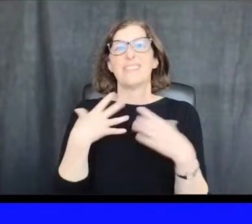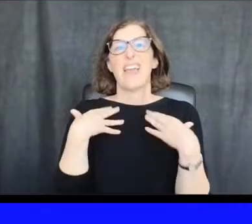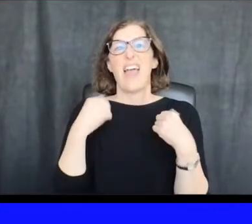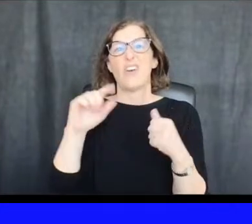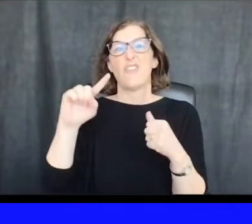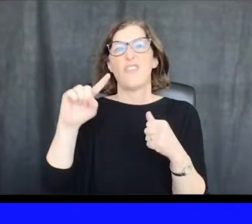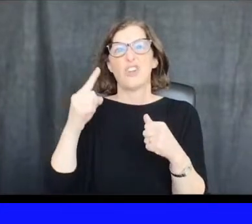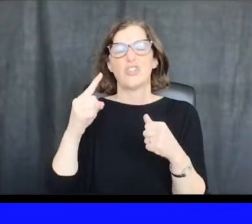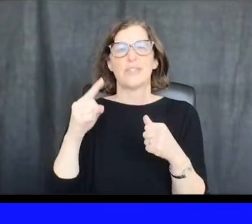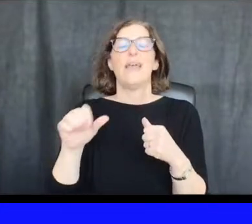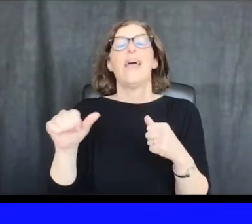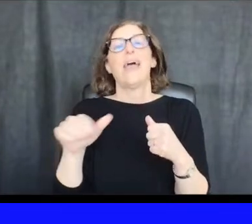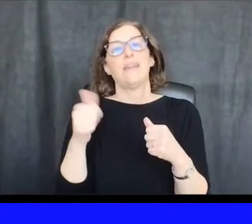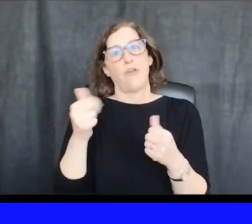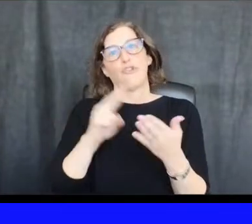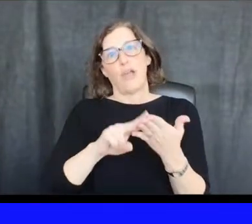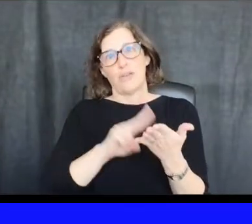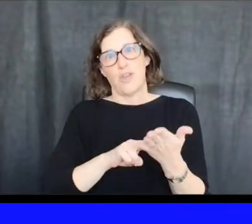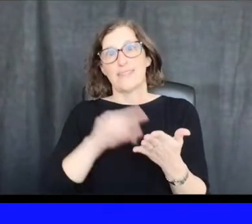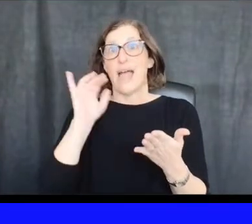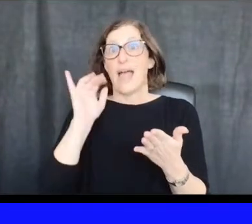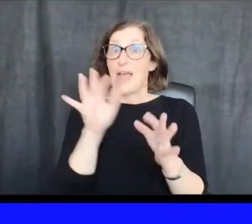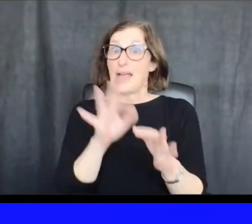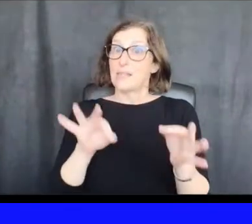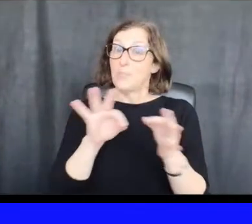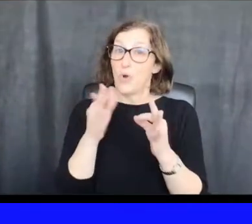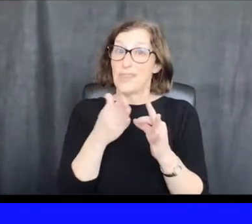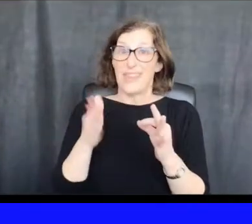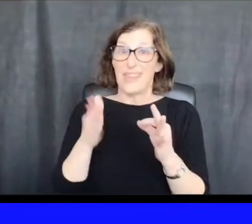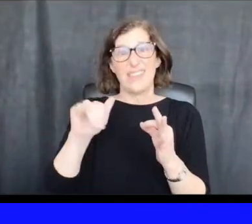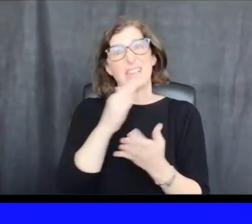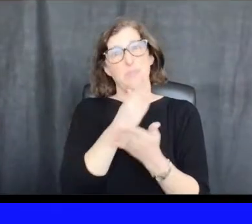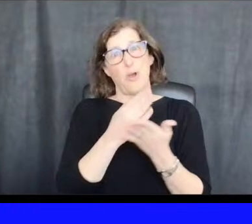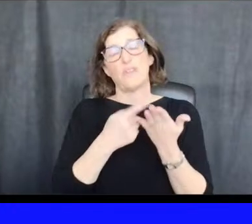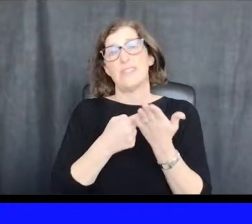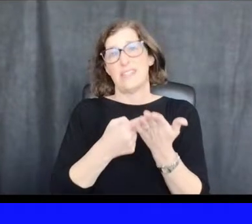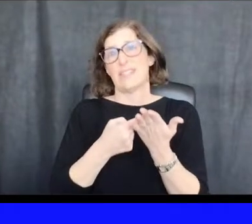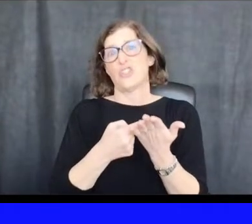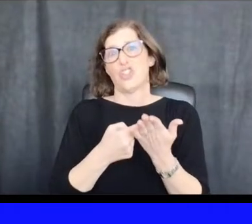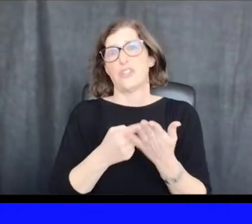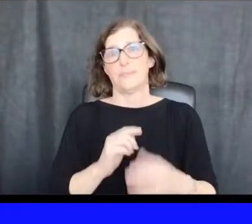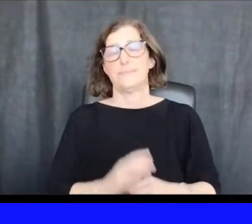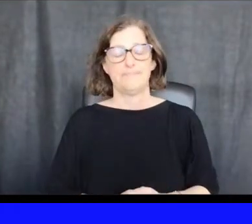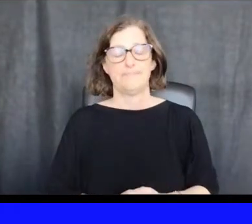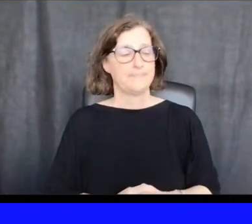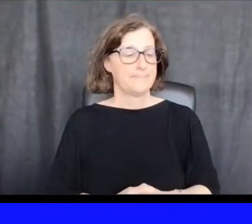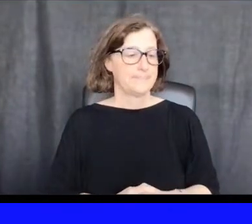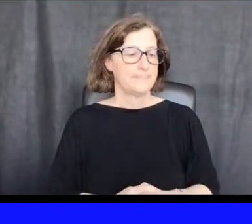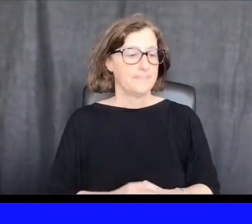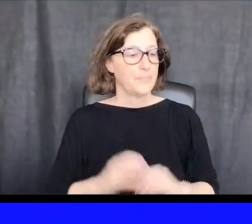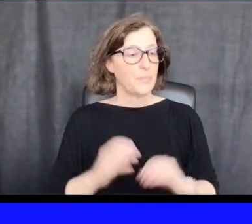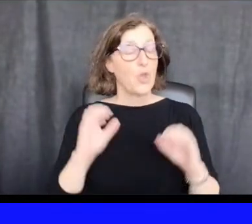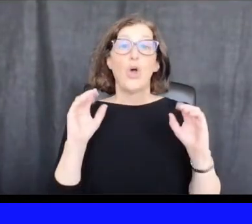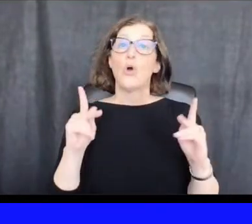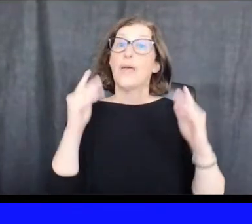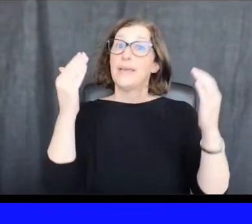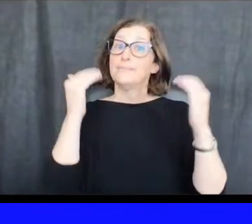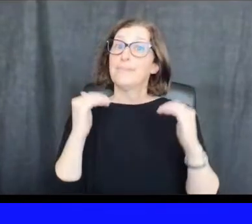cases, which means, of course, the ACO end. Is that correct? I just want to be sure I'm correct conceptually on what's happening